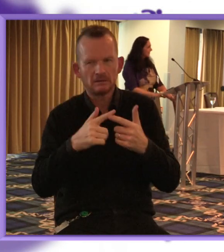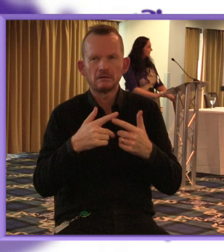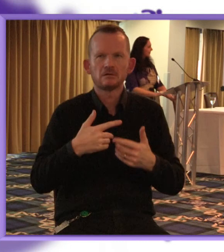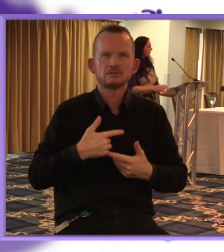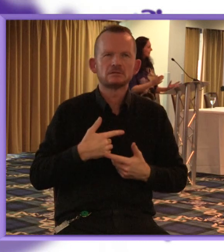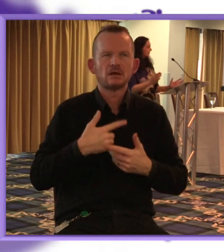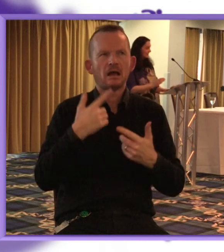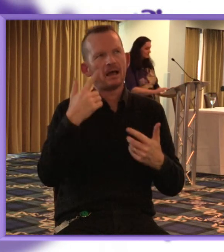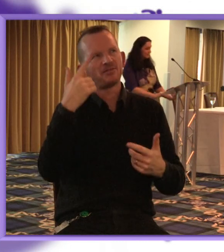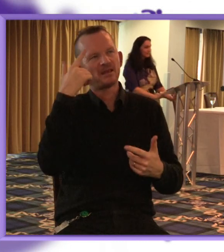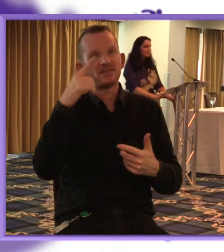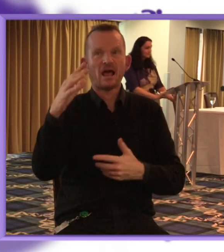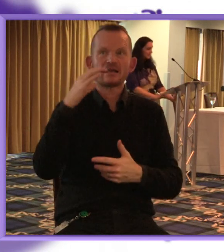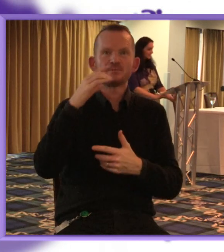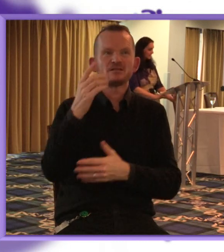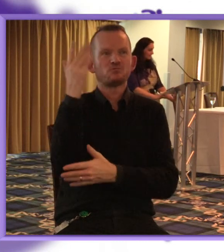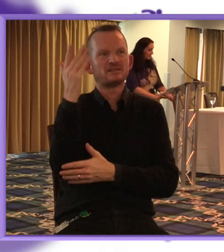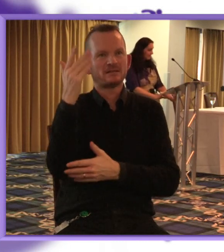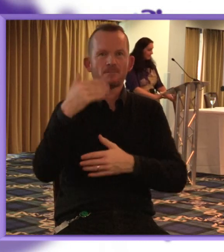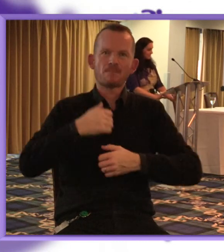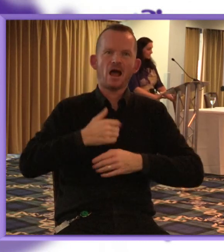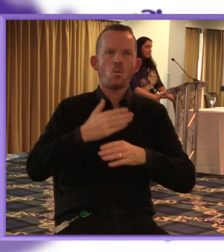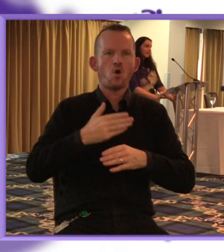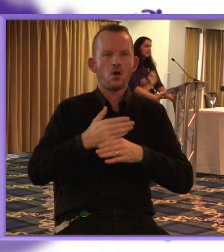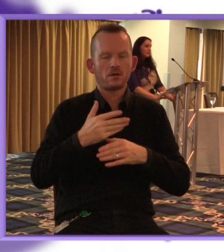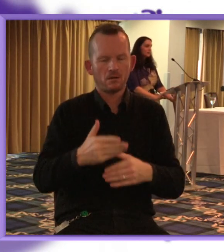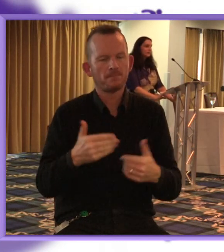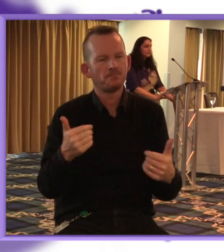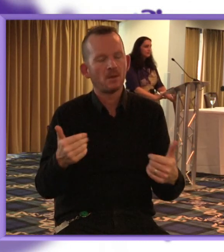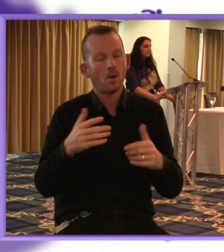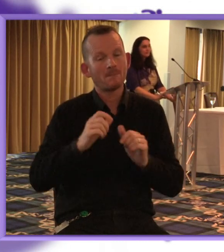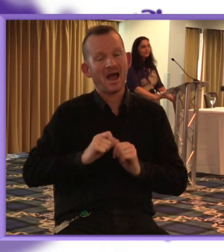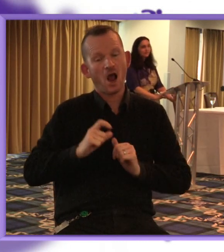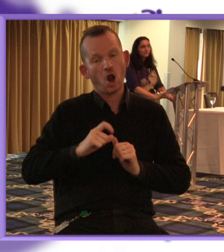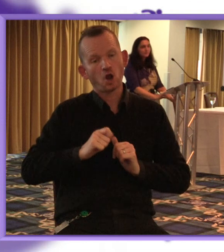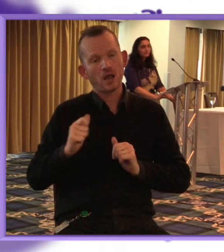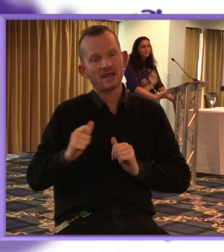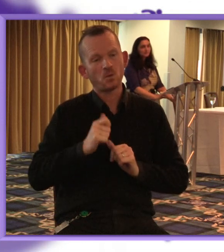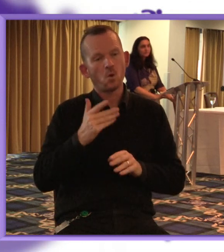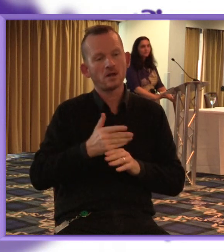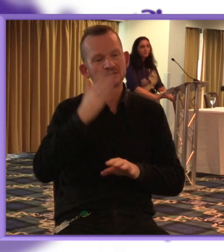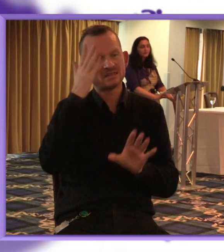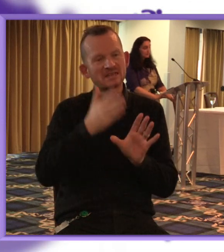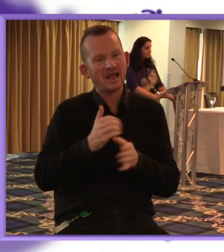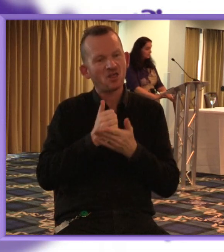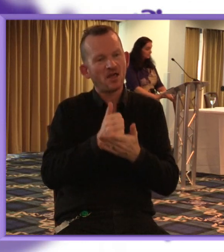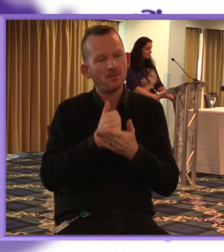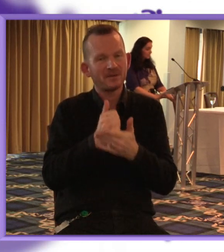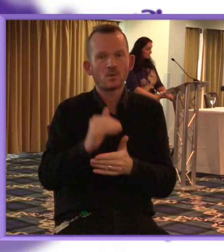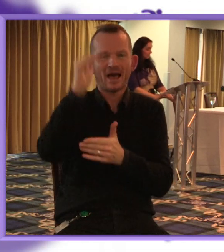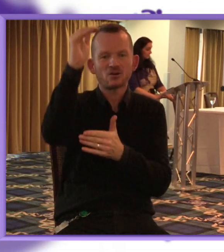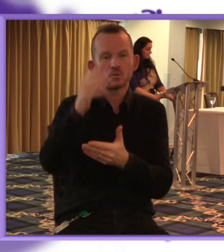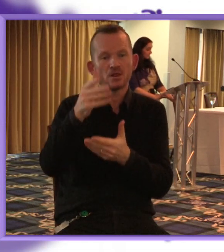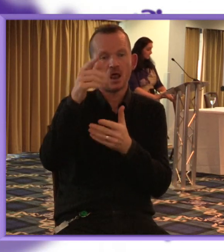in the reflected glory of actually being asked to present something of my own. But I had a colleague who works as a psychotherapist with adults with learning